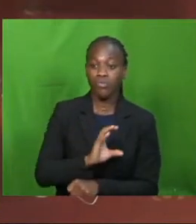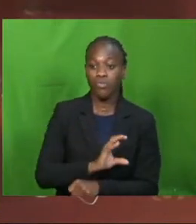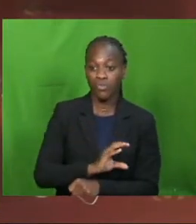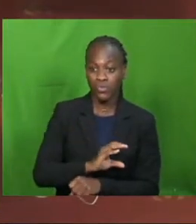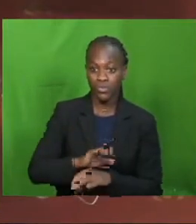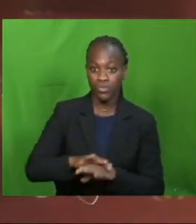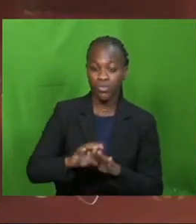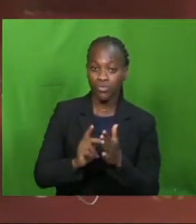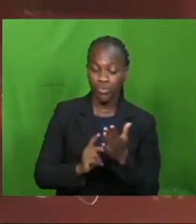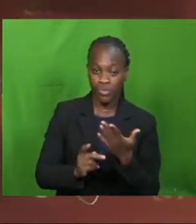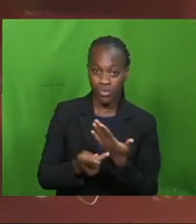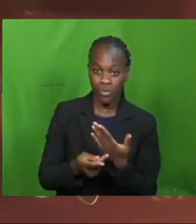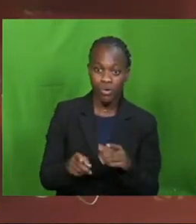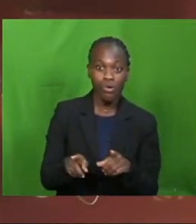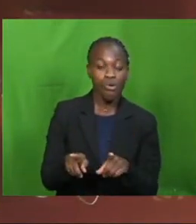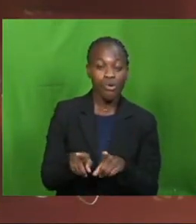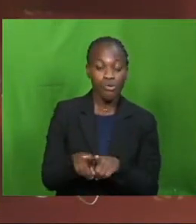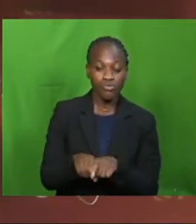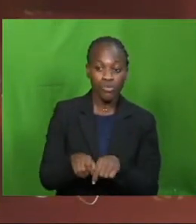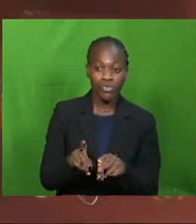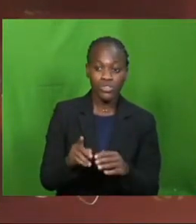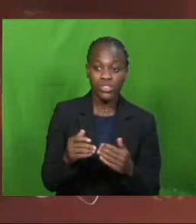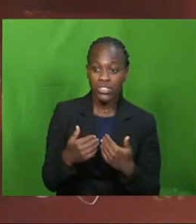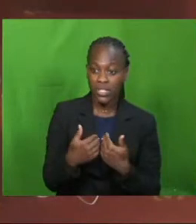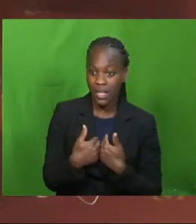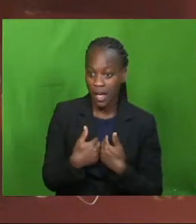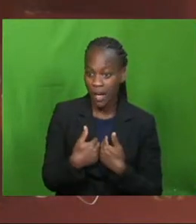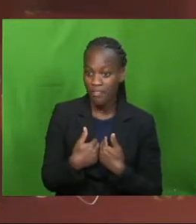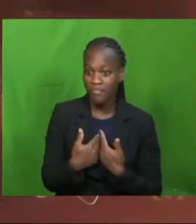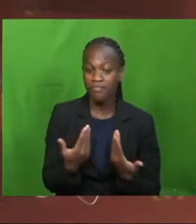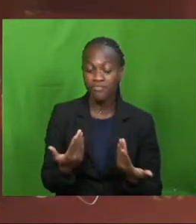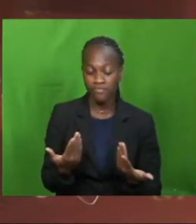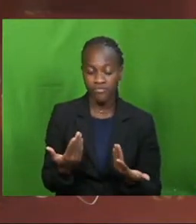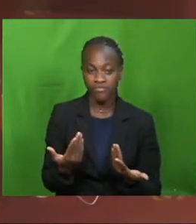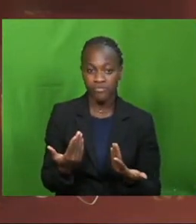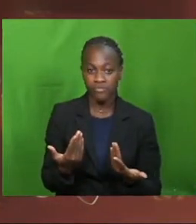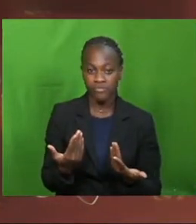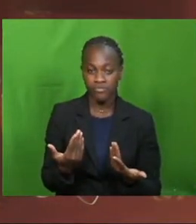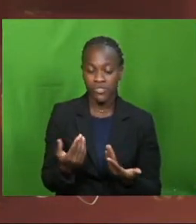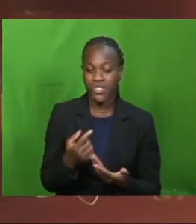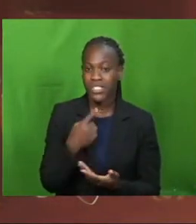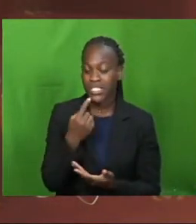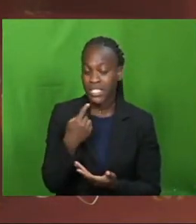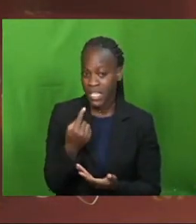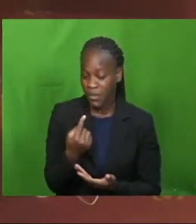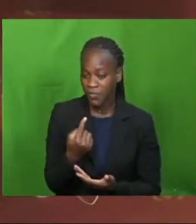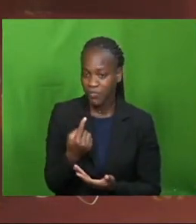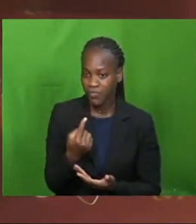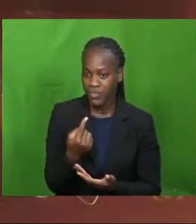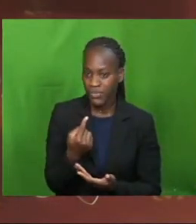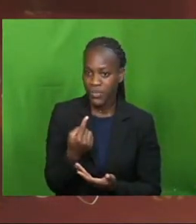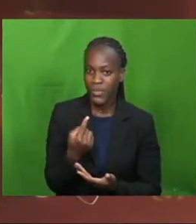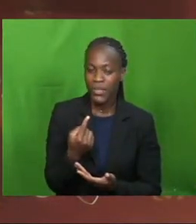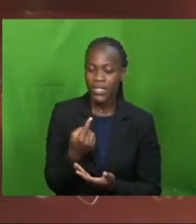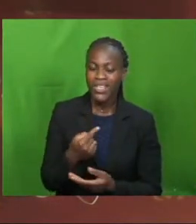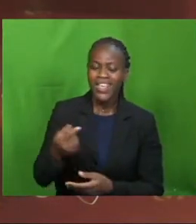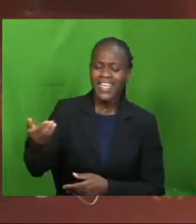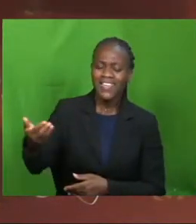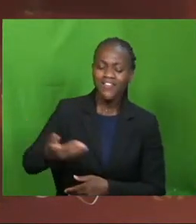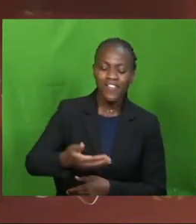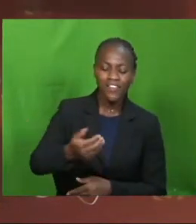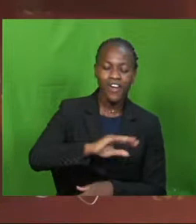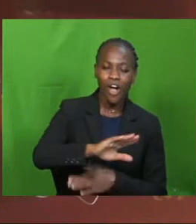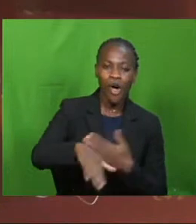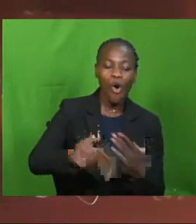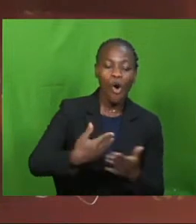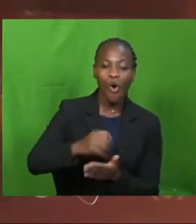use this opportunity, Mr. Speaker, and your dispatch box to also reiterate the call to all the stakeholder groups that speak every now